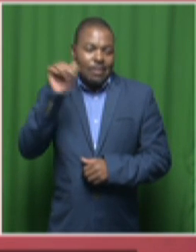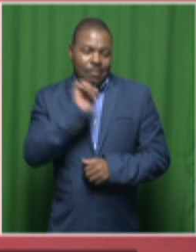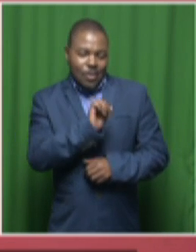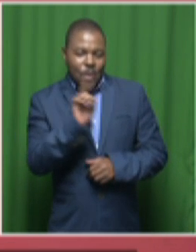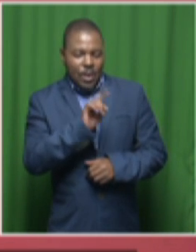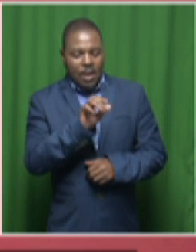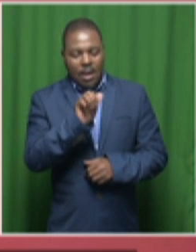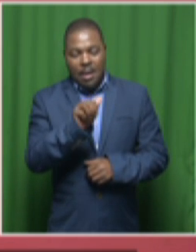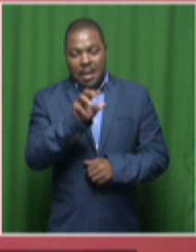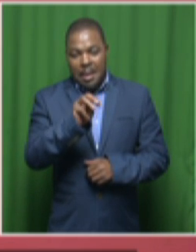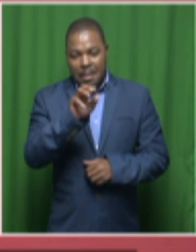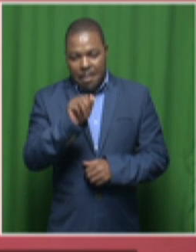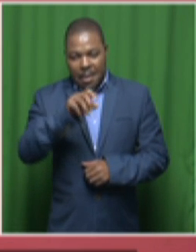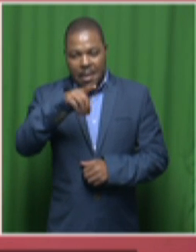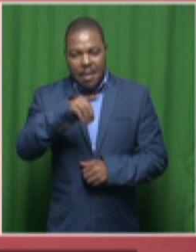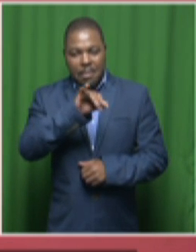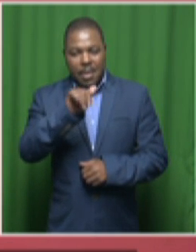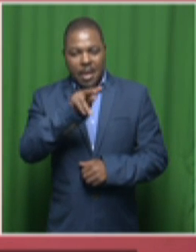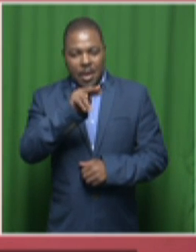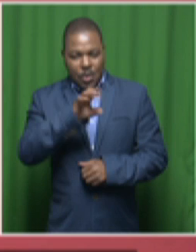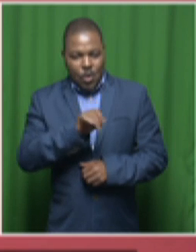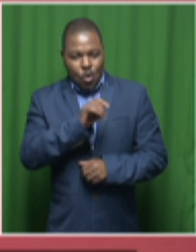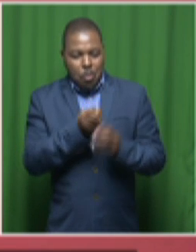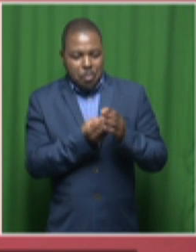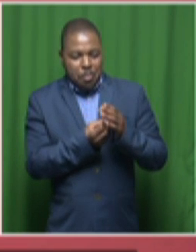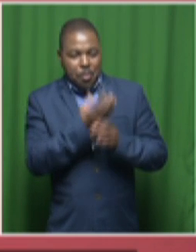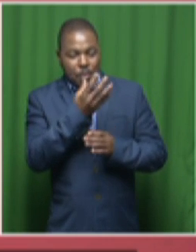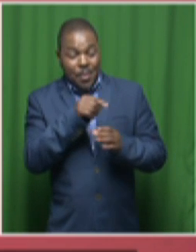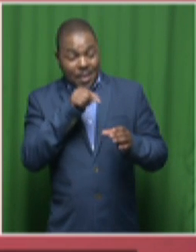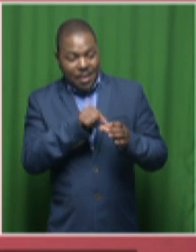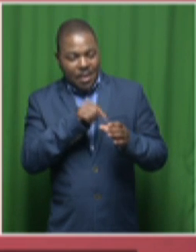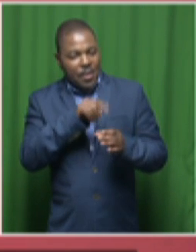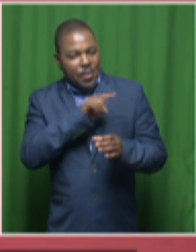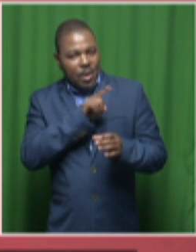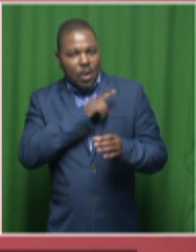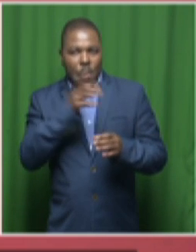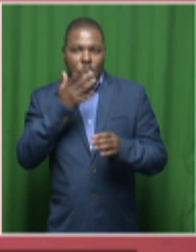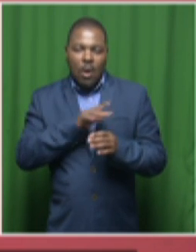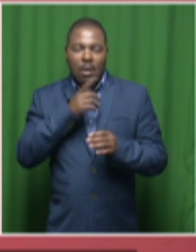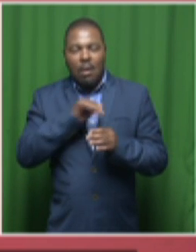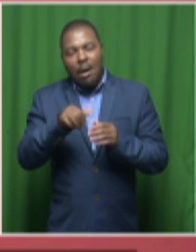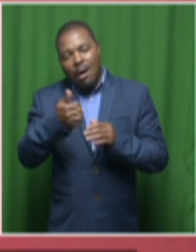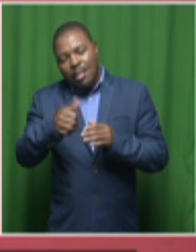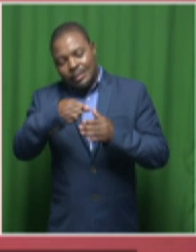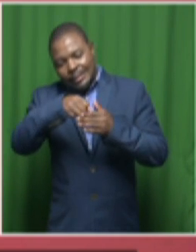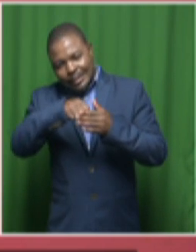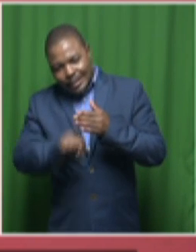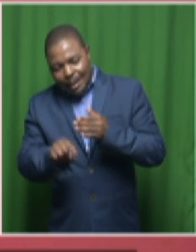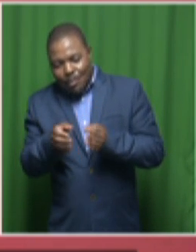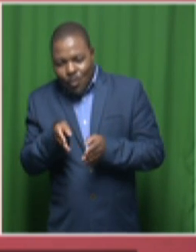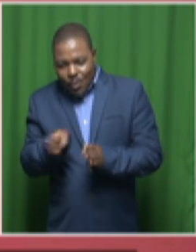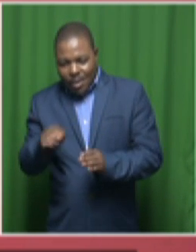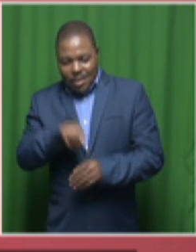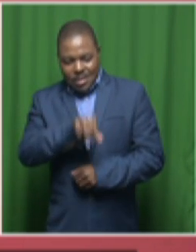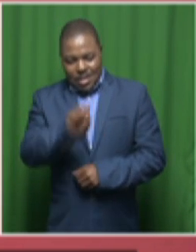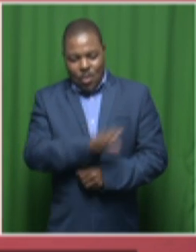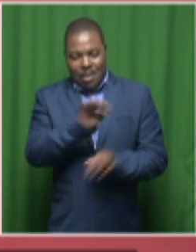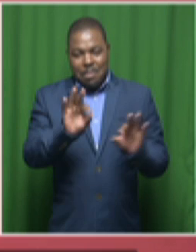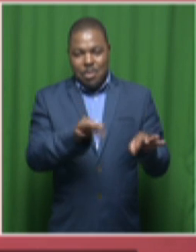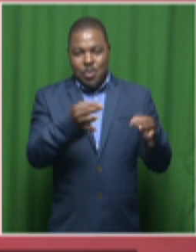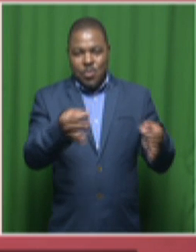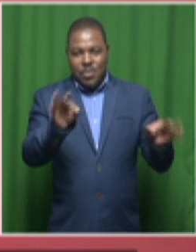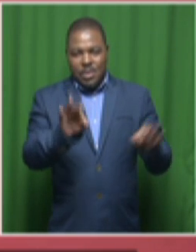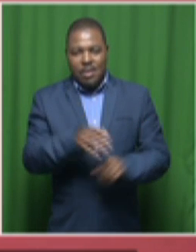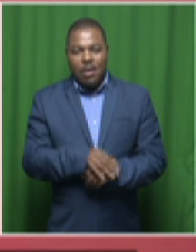Amapiano. He carefully composed this album with the sole purpose of introducing other sub-genres of his popular South African genre. He joins us